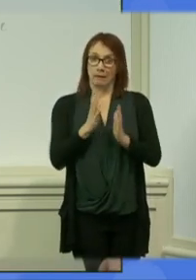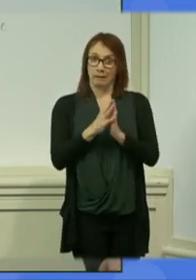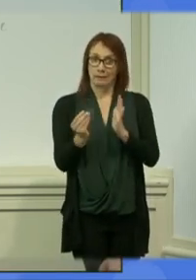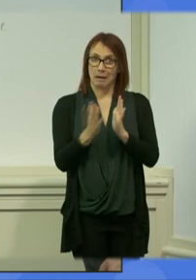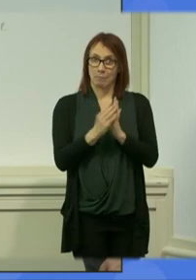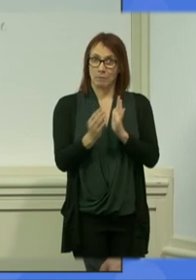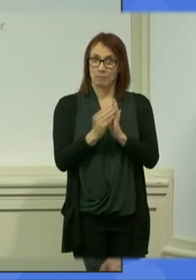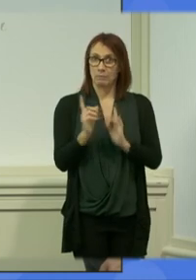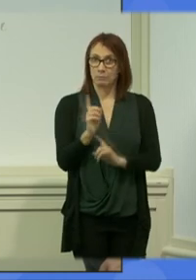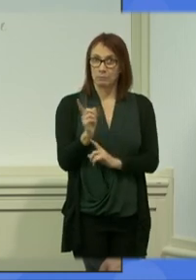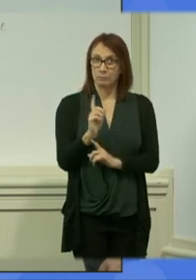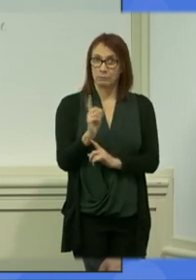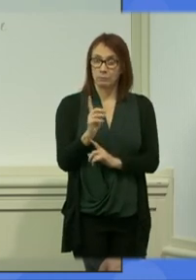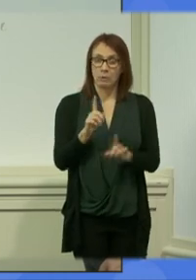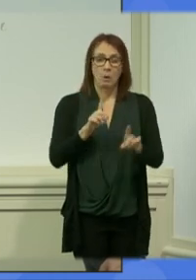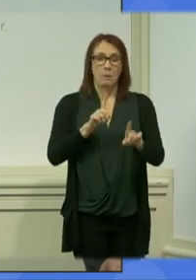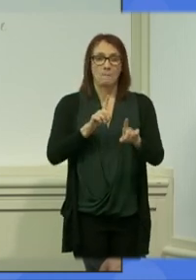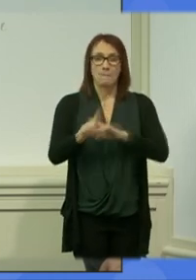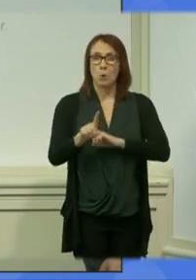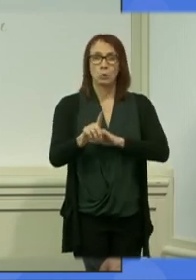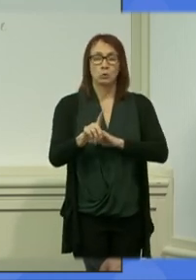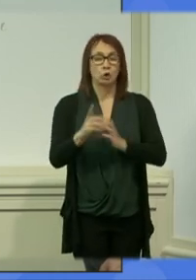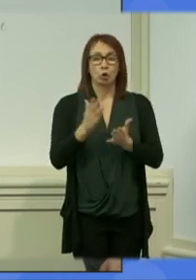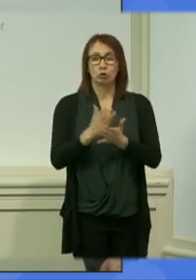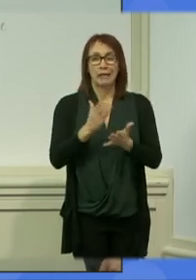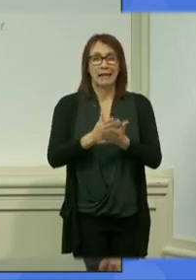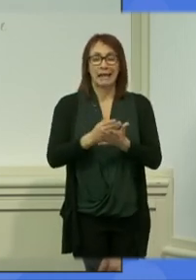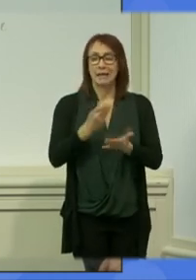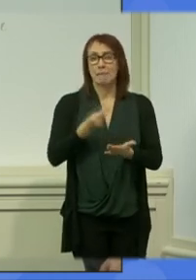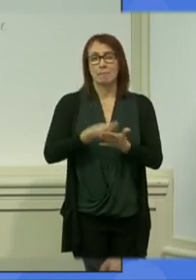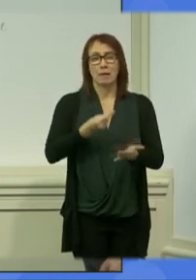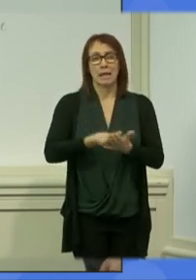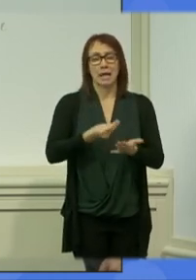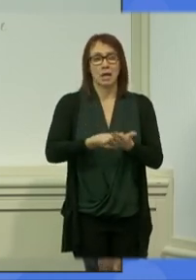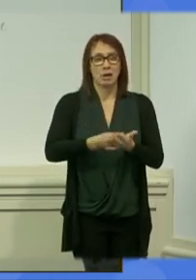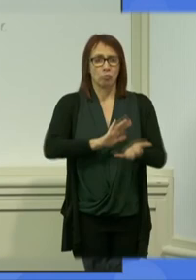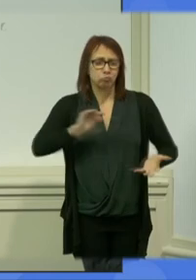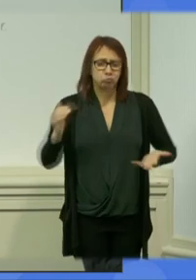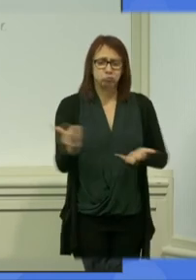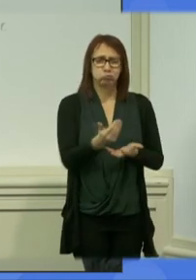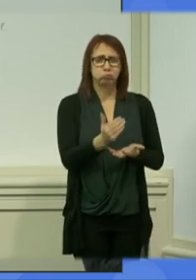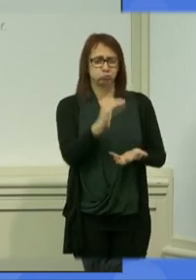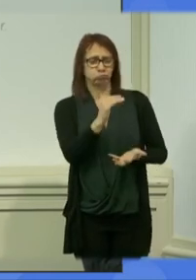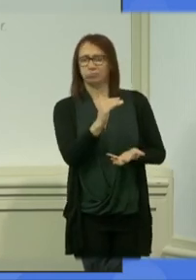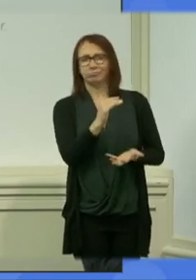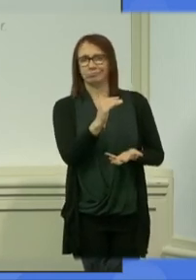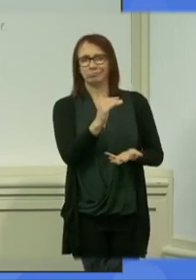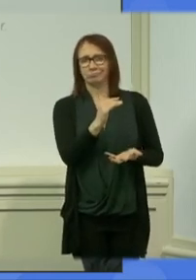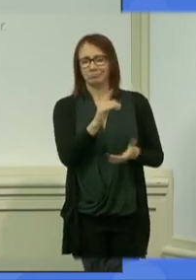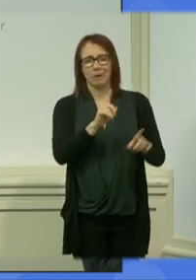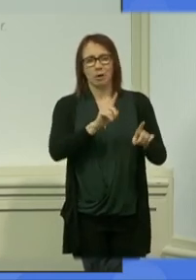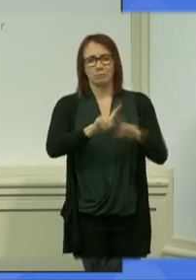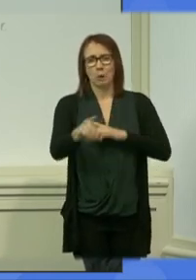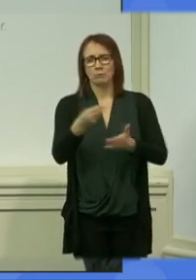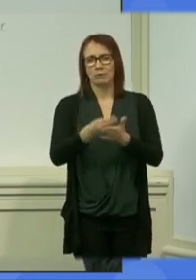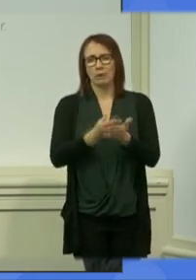in this presentation, most of them don't really raise that much money. As we've seen already, the big money comes from things like income tax, corporation